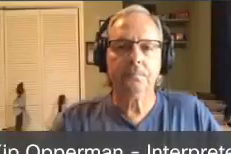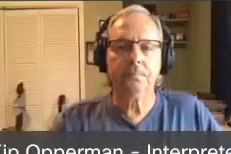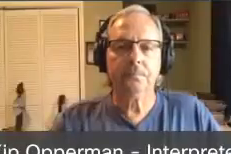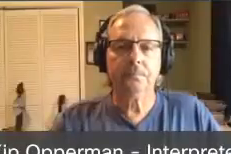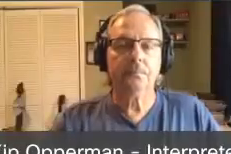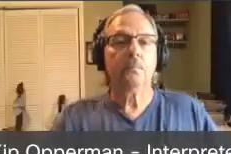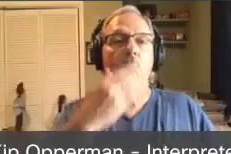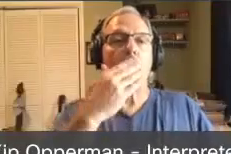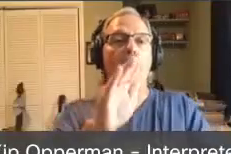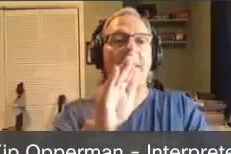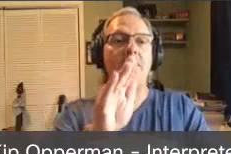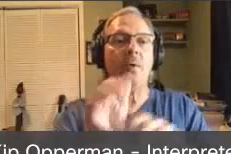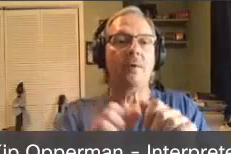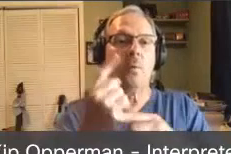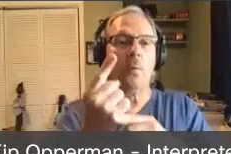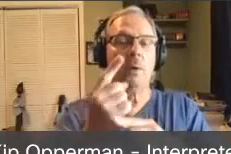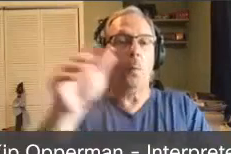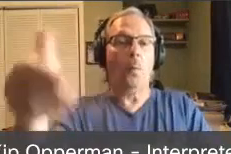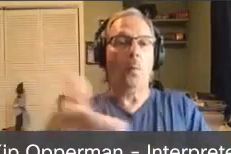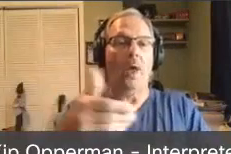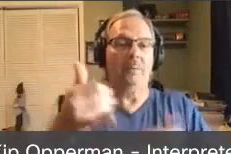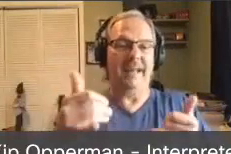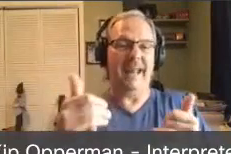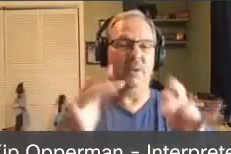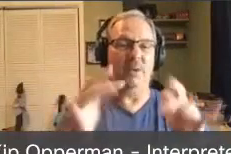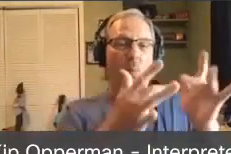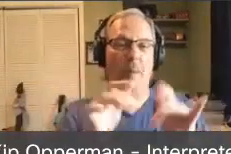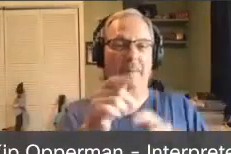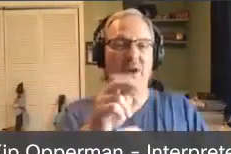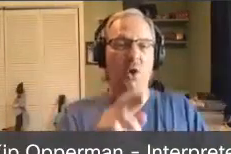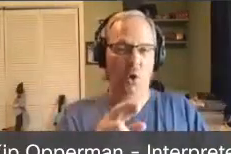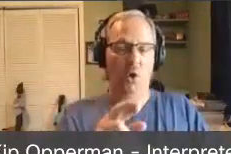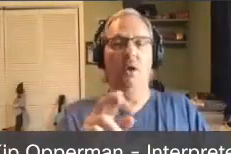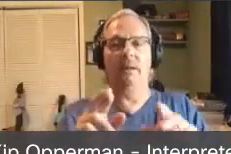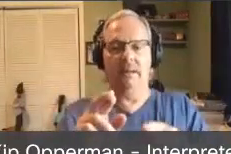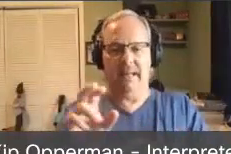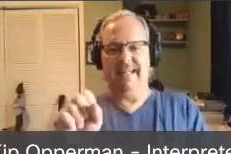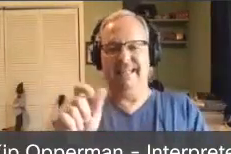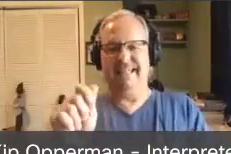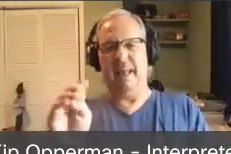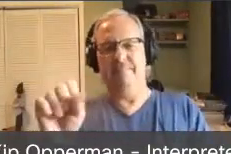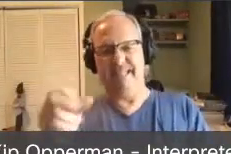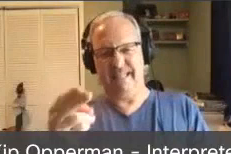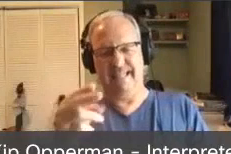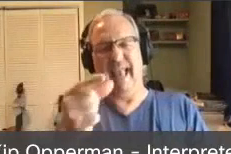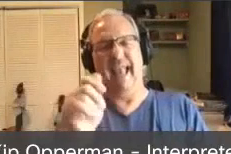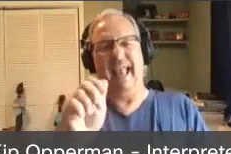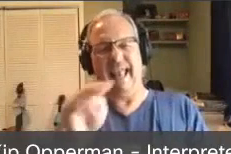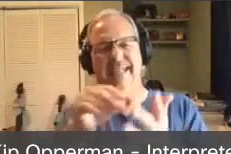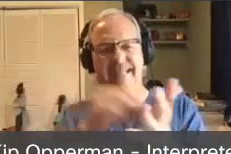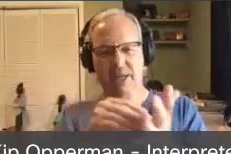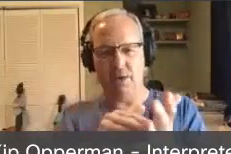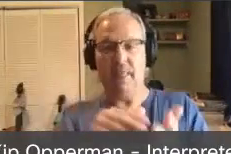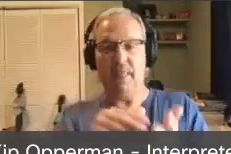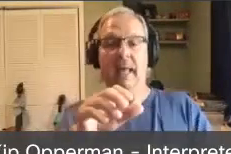Good afternoon, everyone. Welcome to today's webinar presented by SAMHSA's GAIN Center with the support of SAMHSA, which is the Substance Abuse and